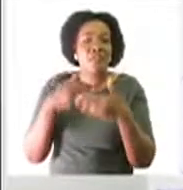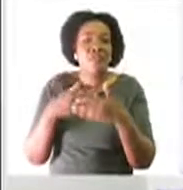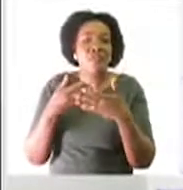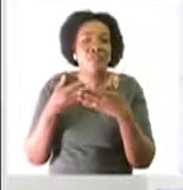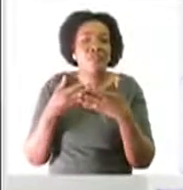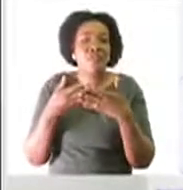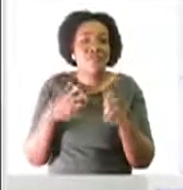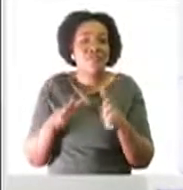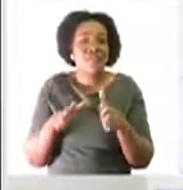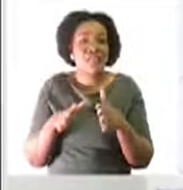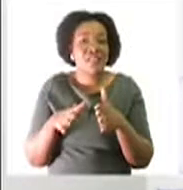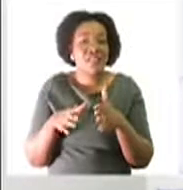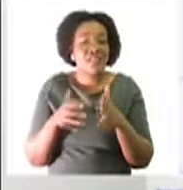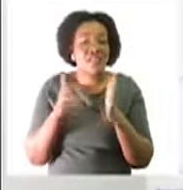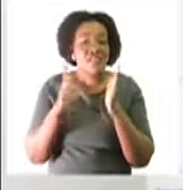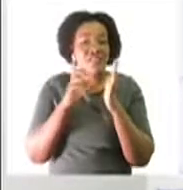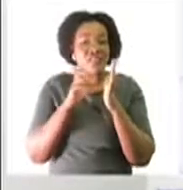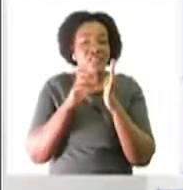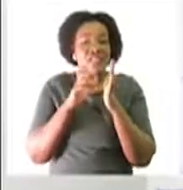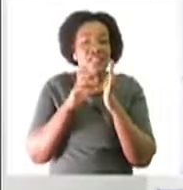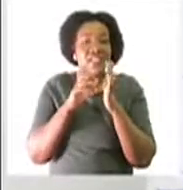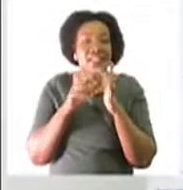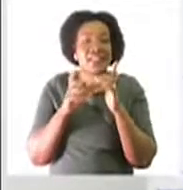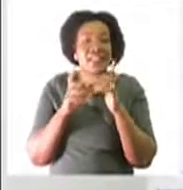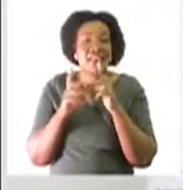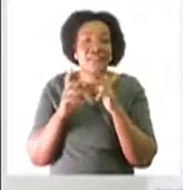for us to take our sanitizer,